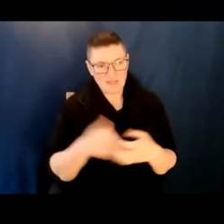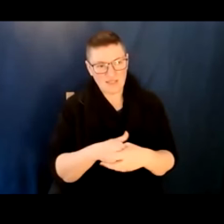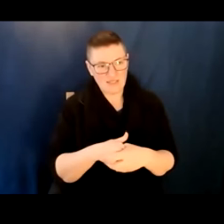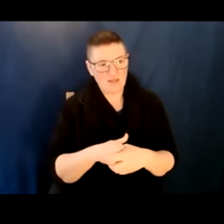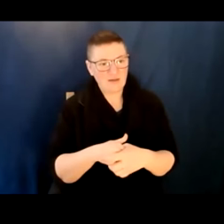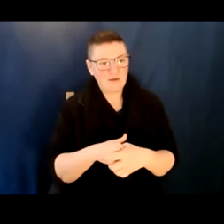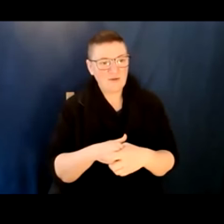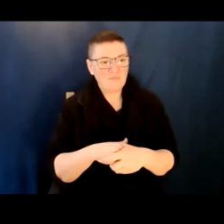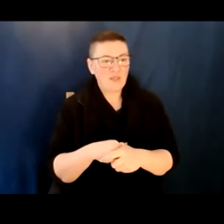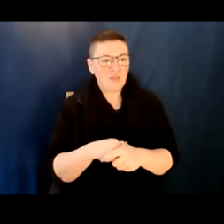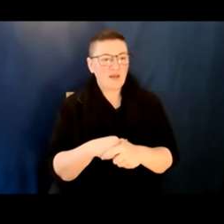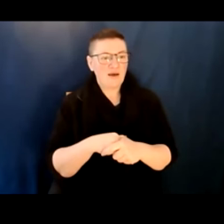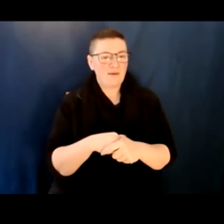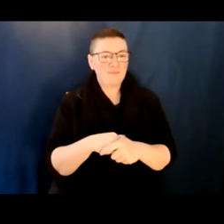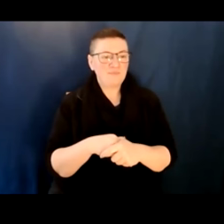can process easier.